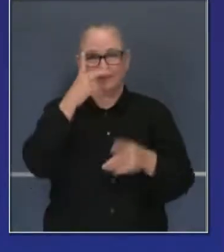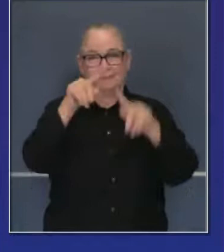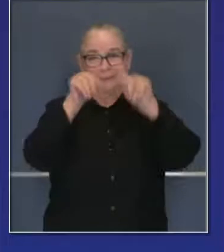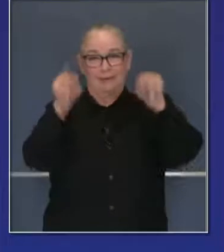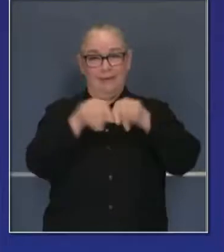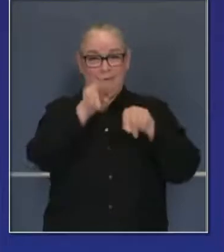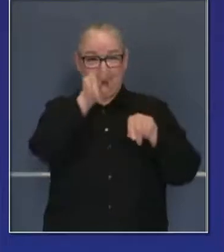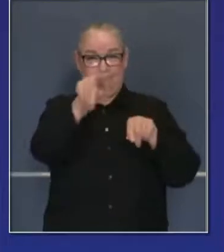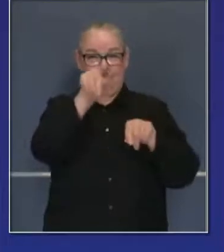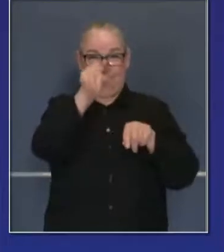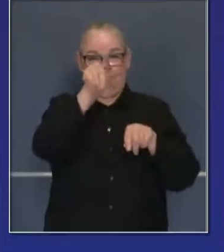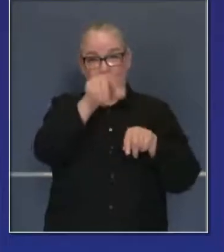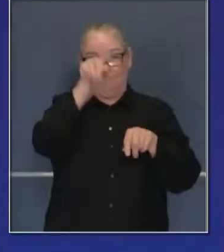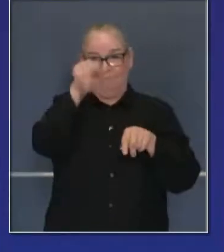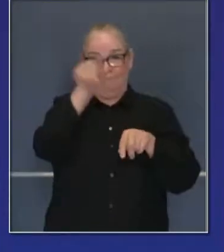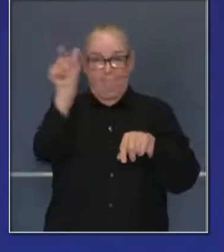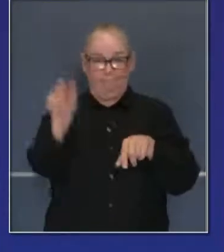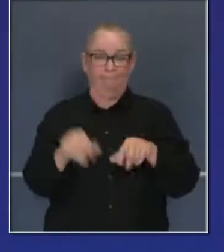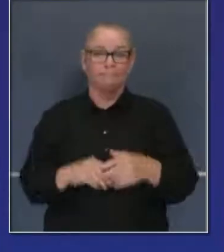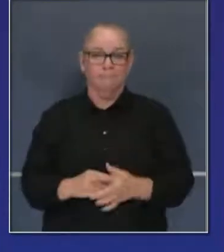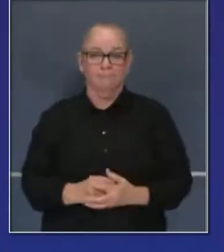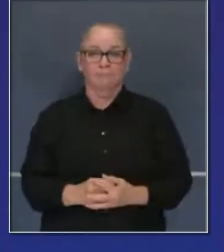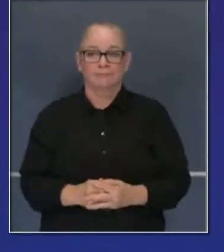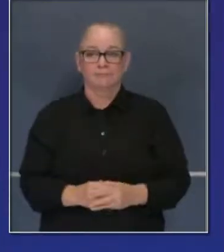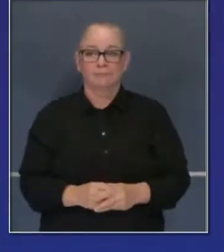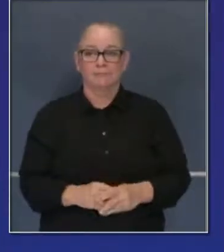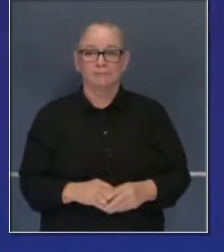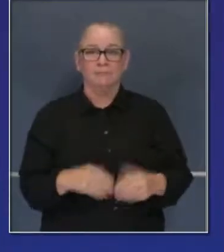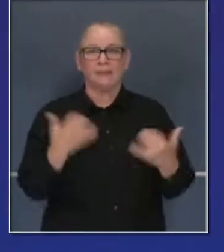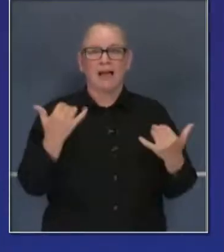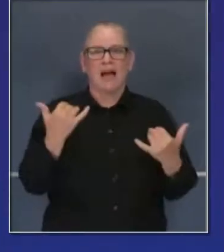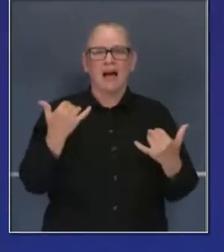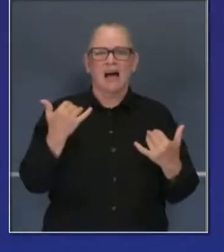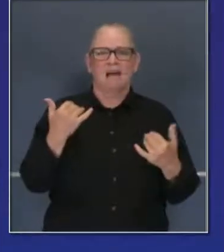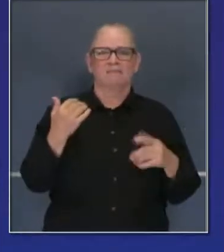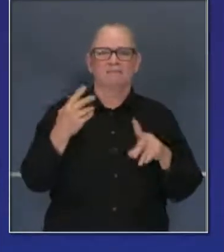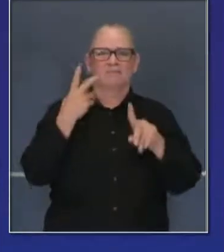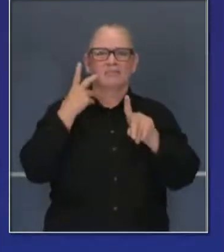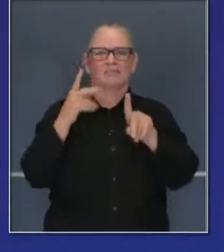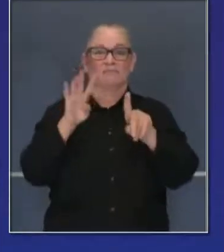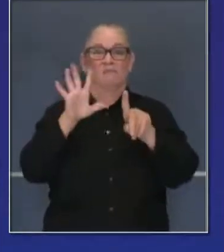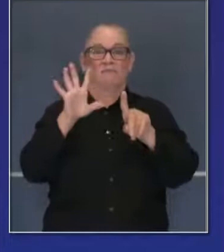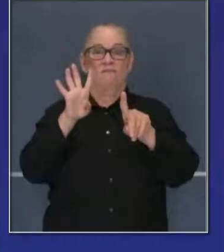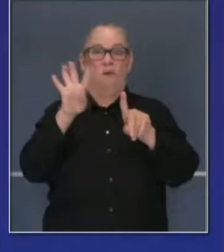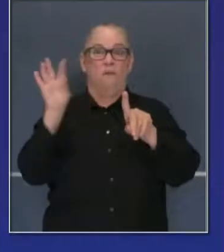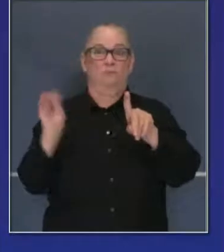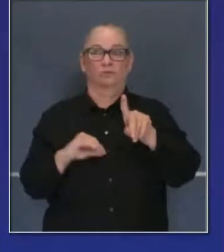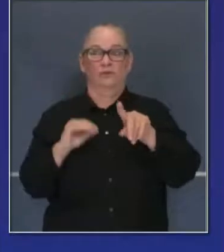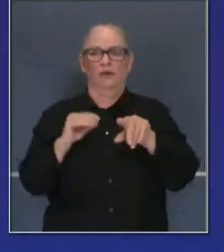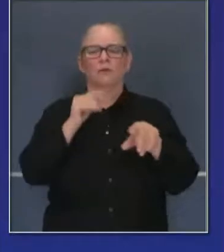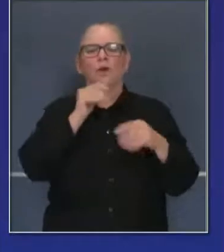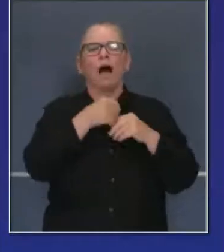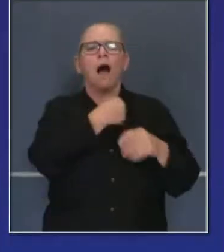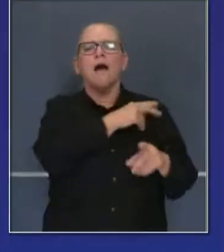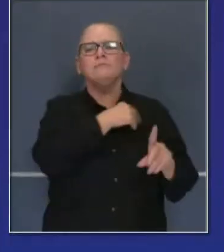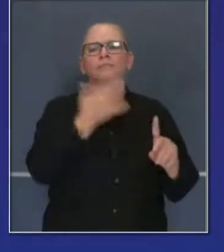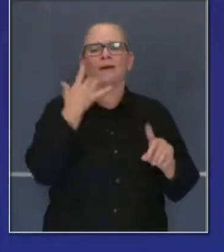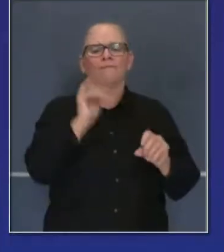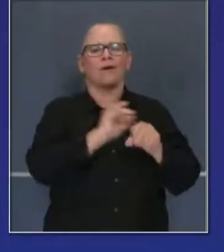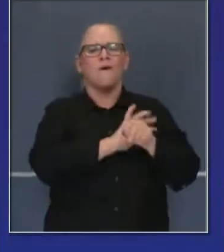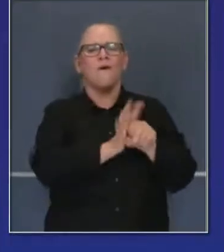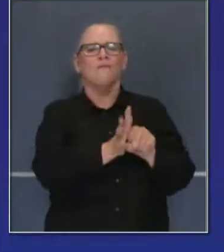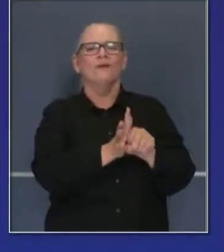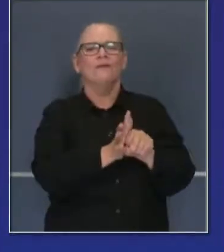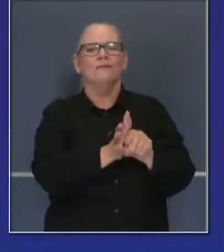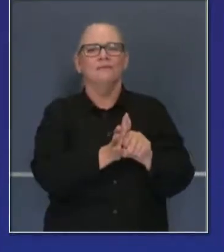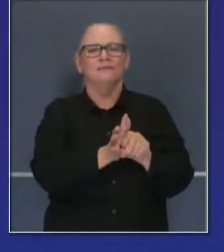represents 4% now of our total healthcare system capacity, number of people with COVID-19 in our hospitals.